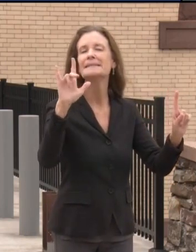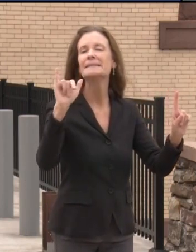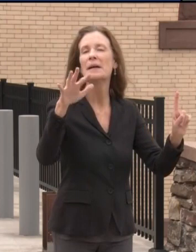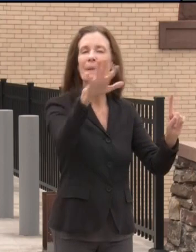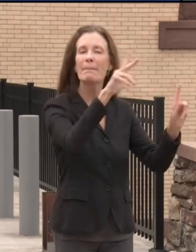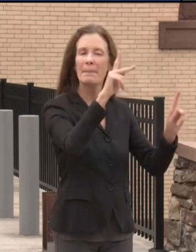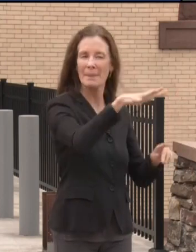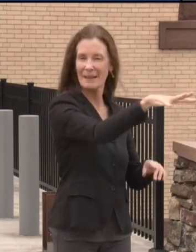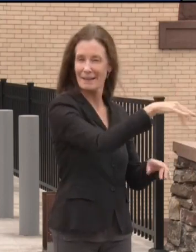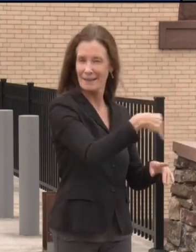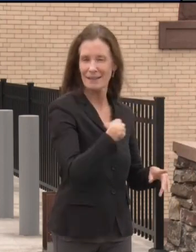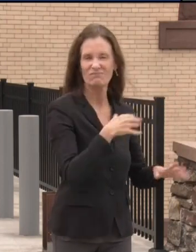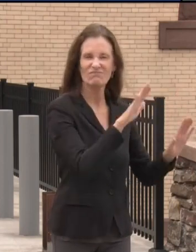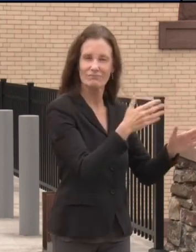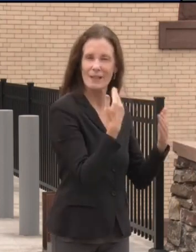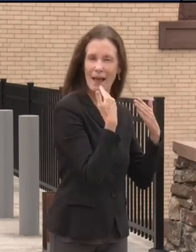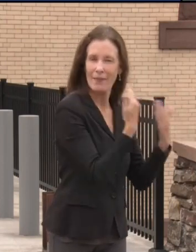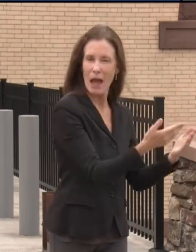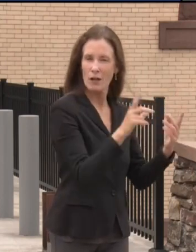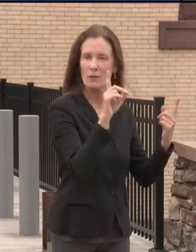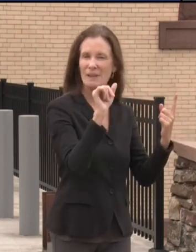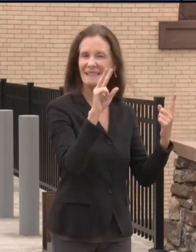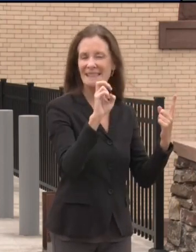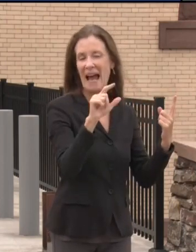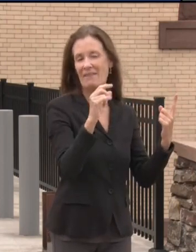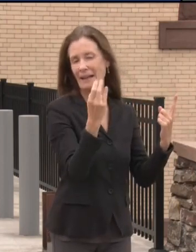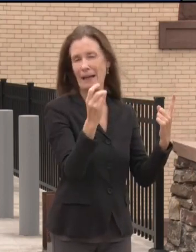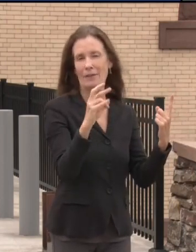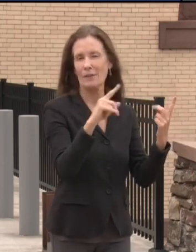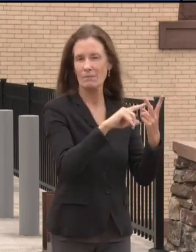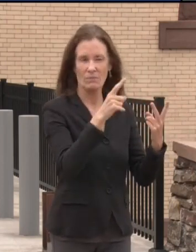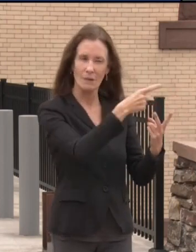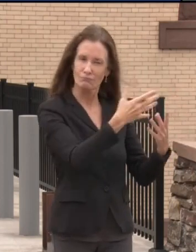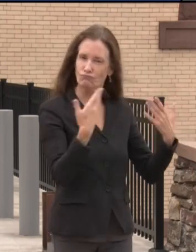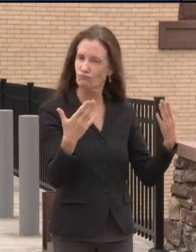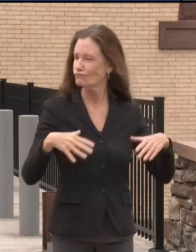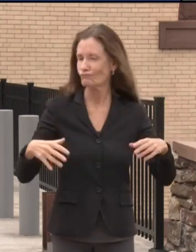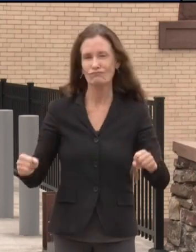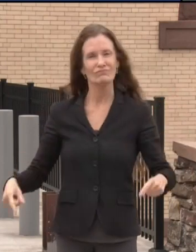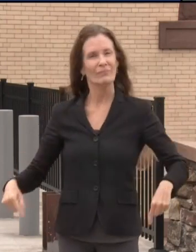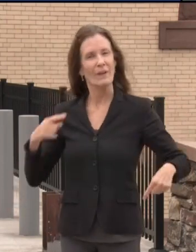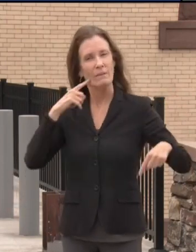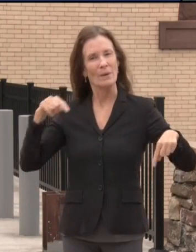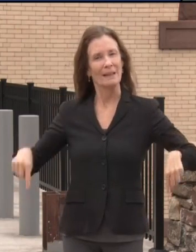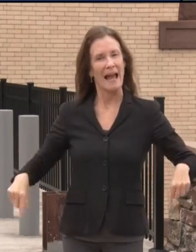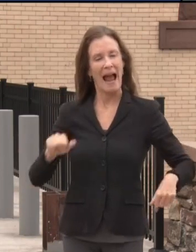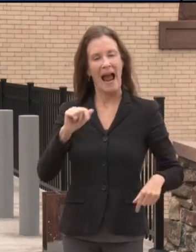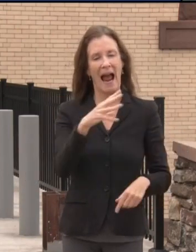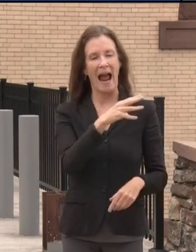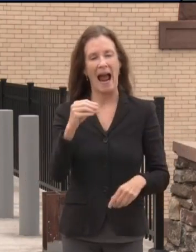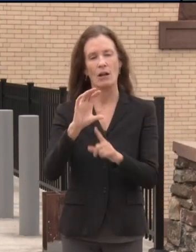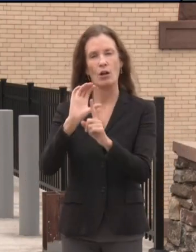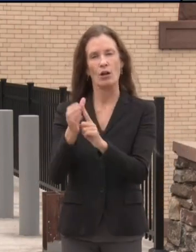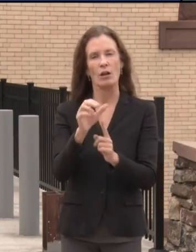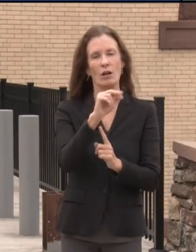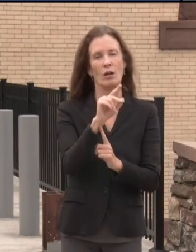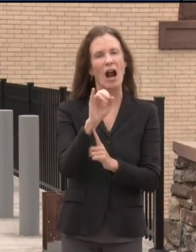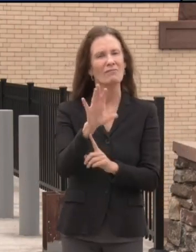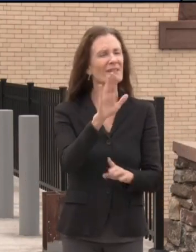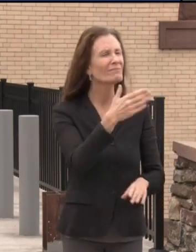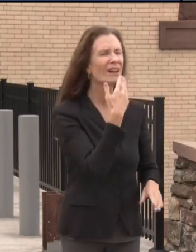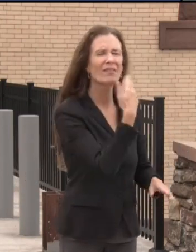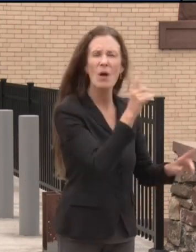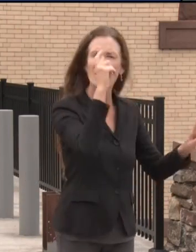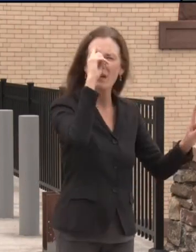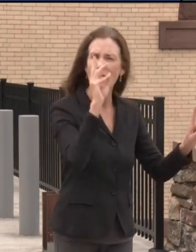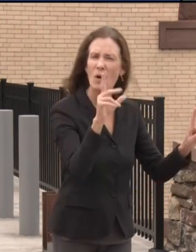Dave Hickthier for hosting us here at Ad Culture this morning. And thank you to Governor Wolf for your leadership and for